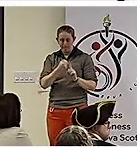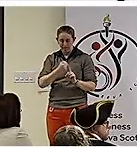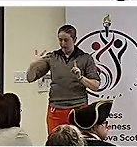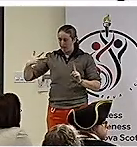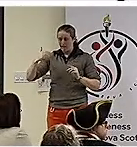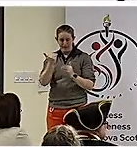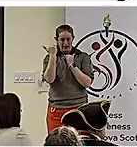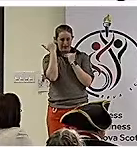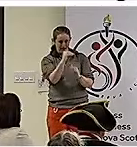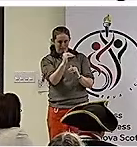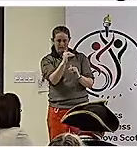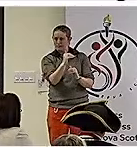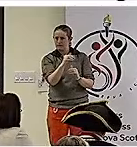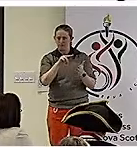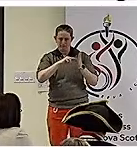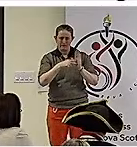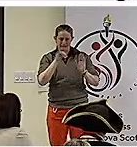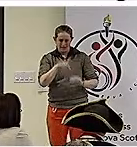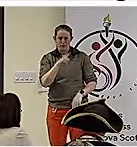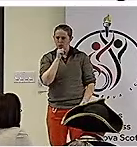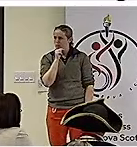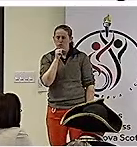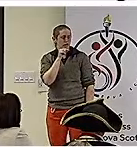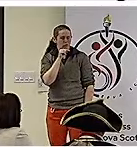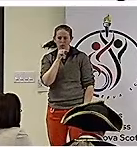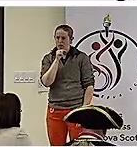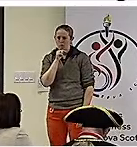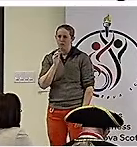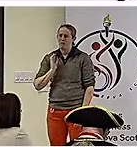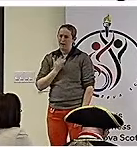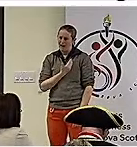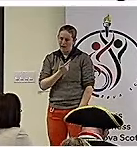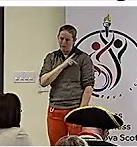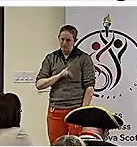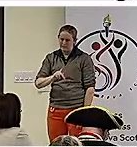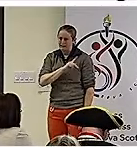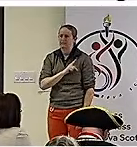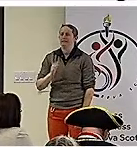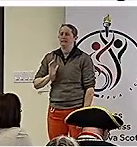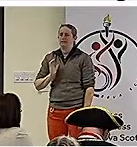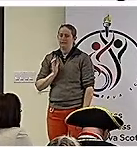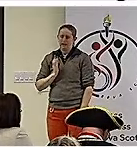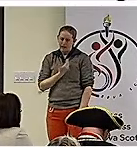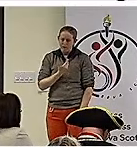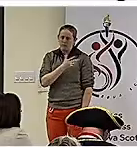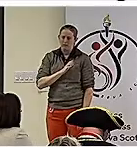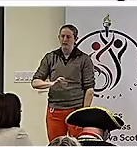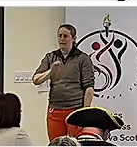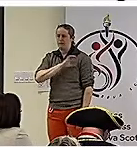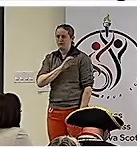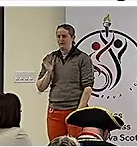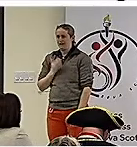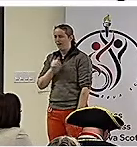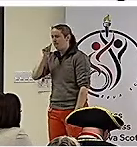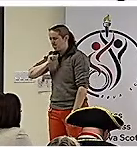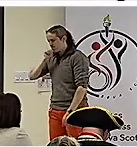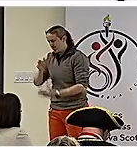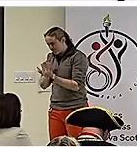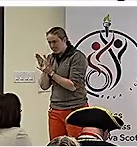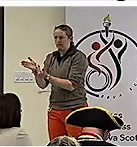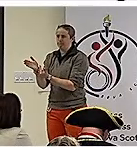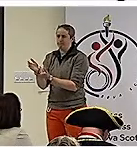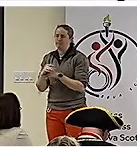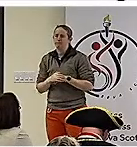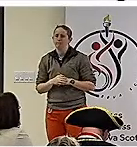humanity, our character, our resilience, and our ability to contribute. I do not see